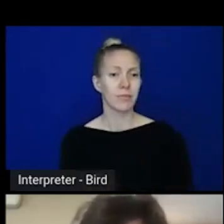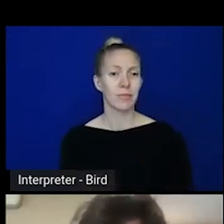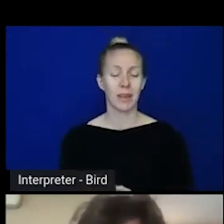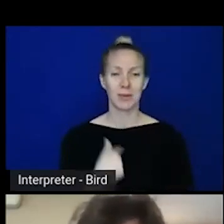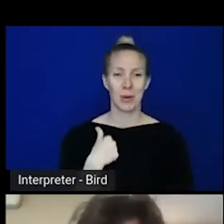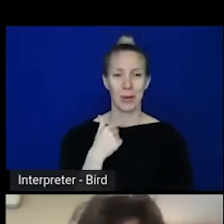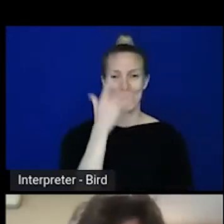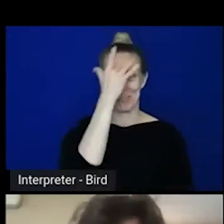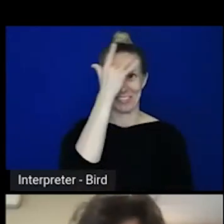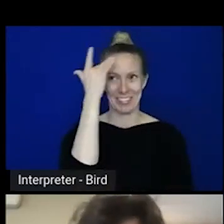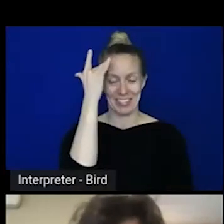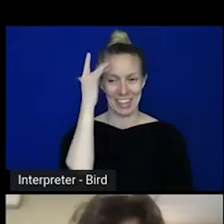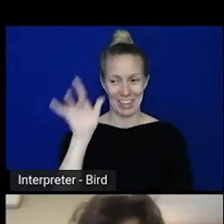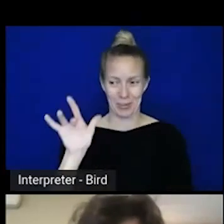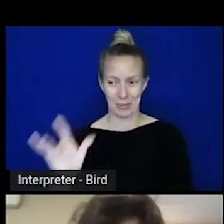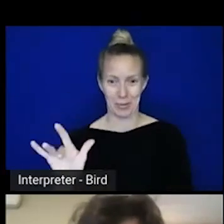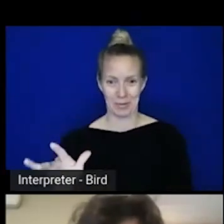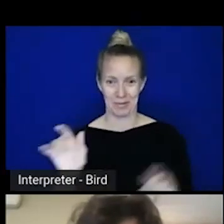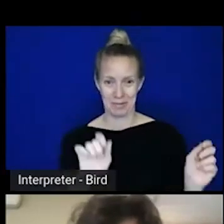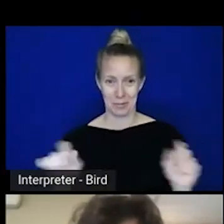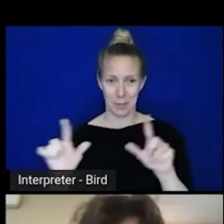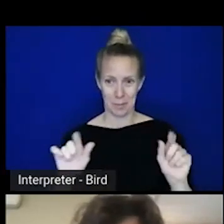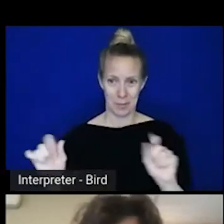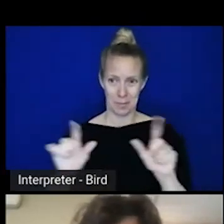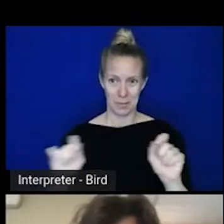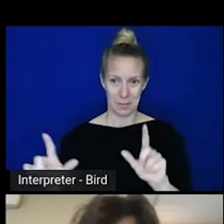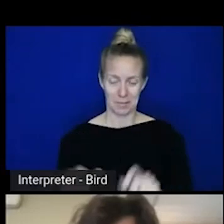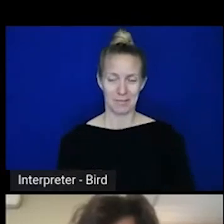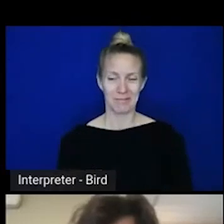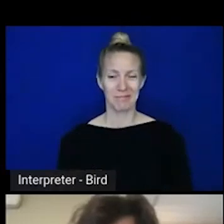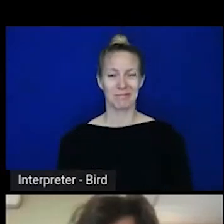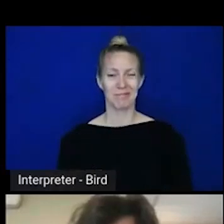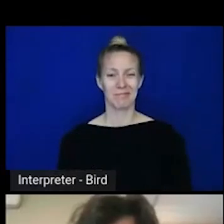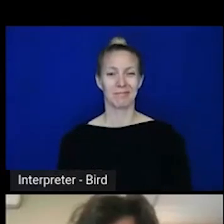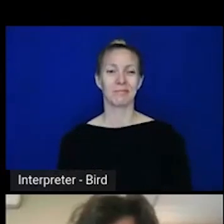to advance both sets of slides.